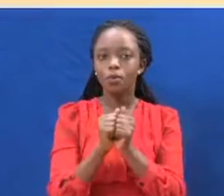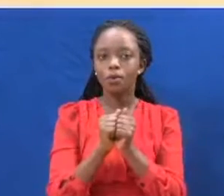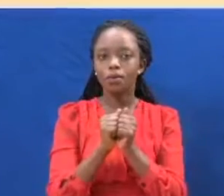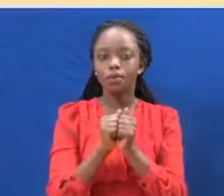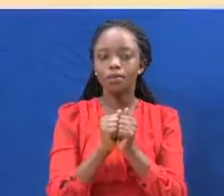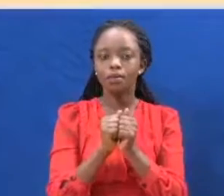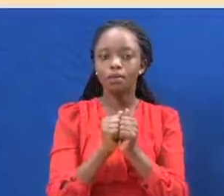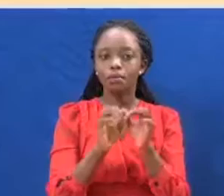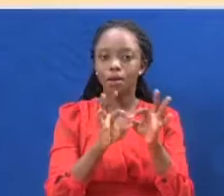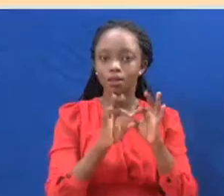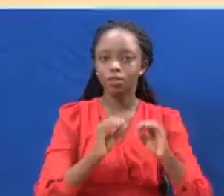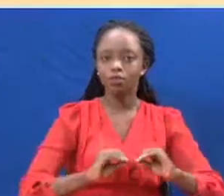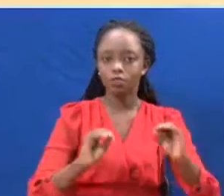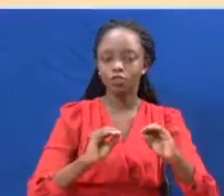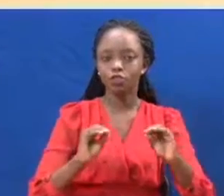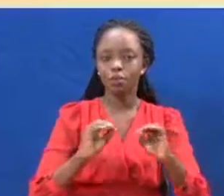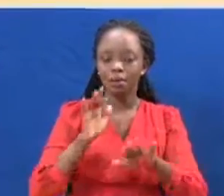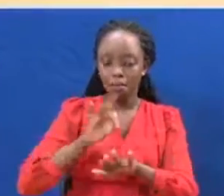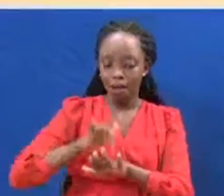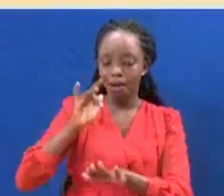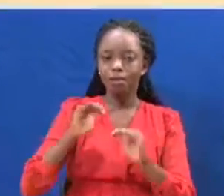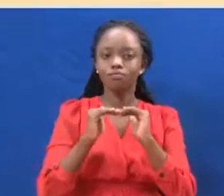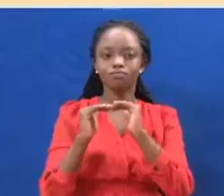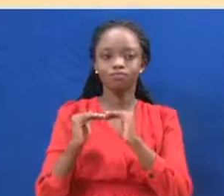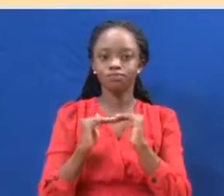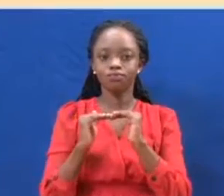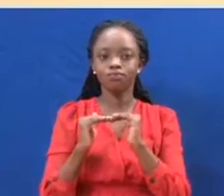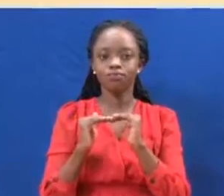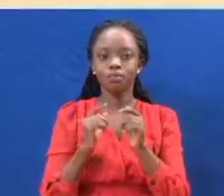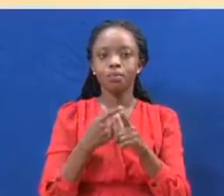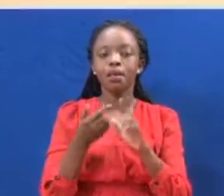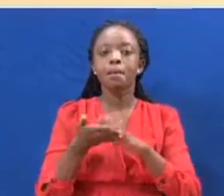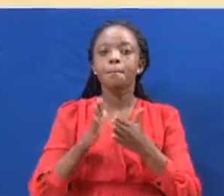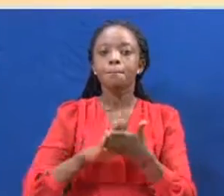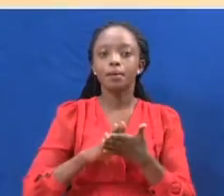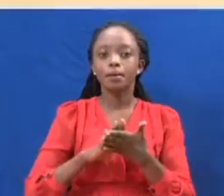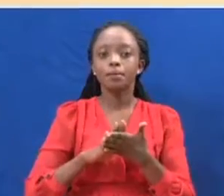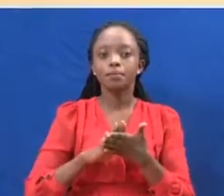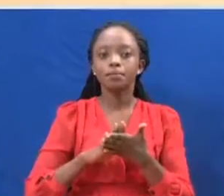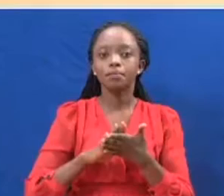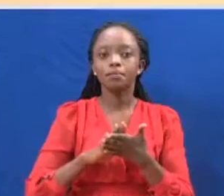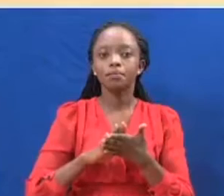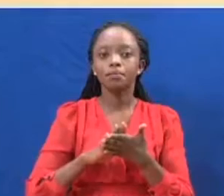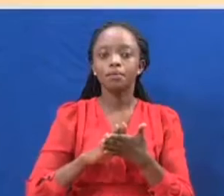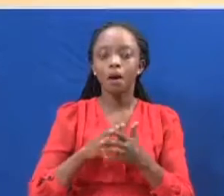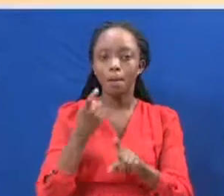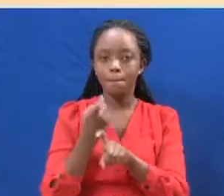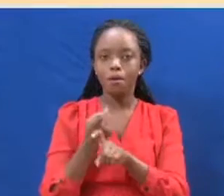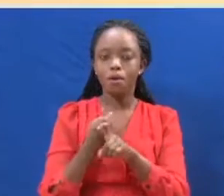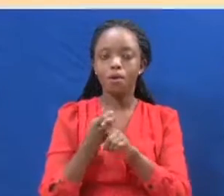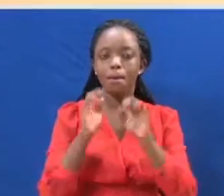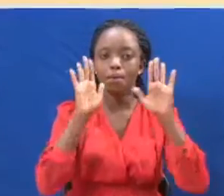perhaps, at the initial stage. And then it becomes a sort of bugbear to students, and